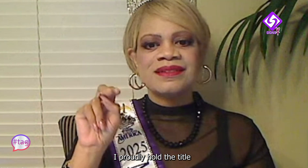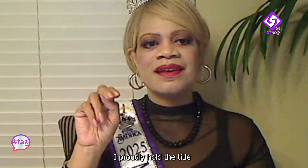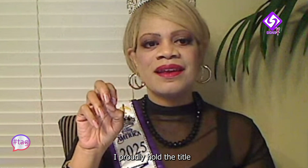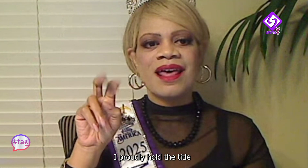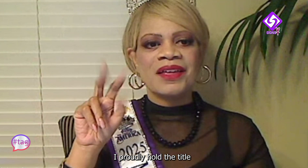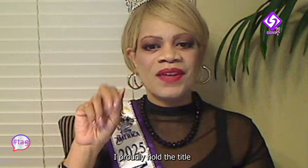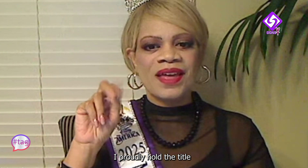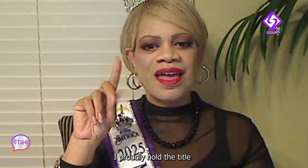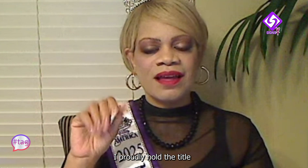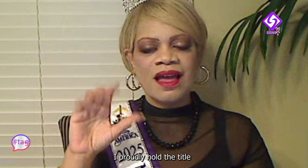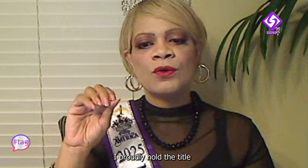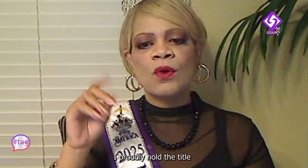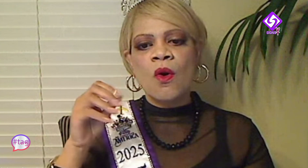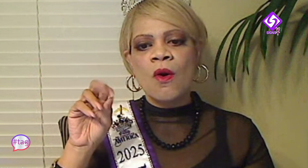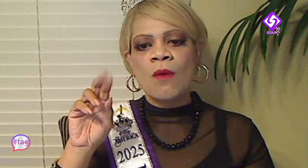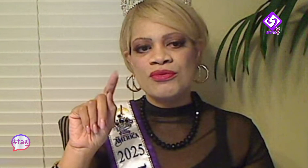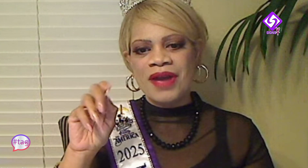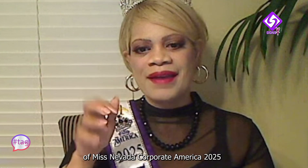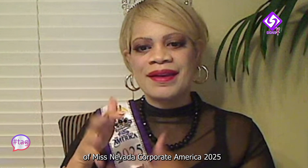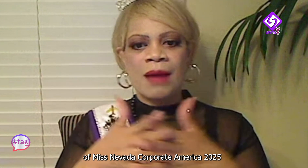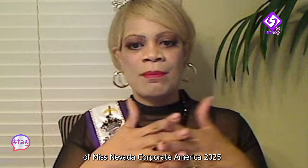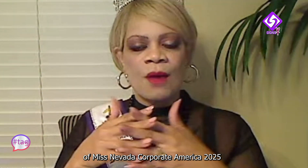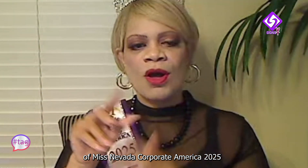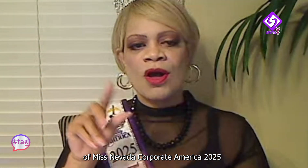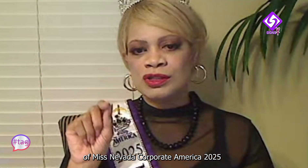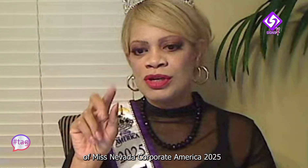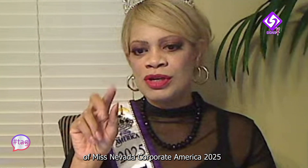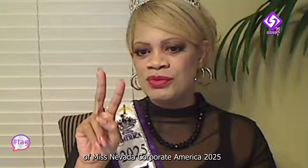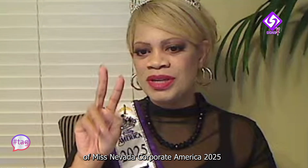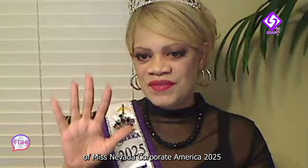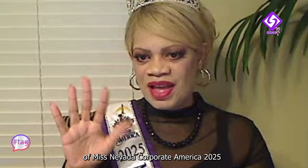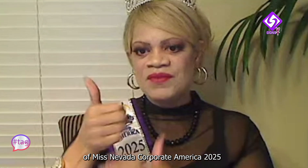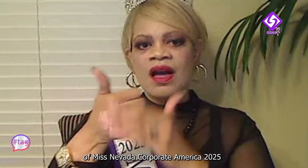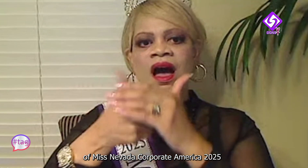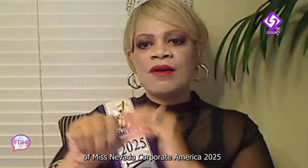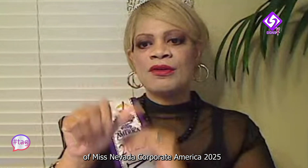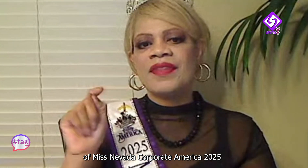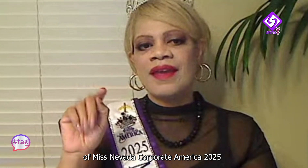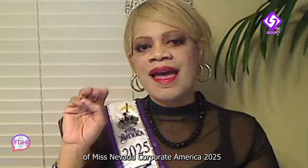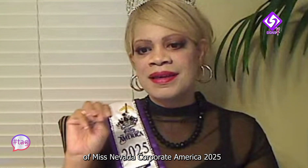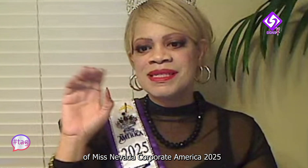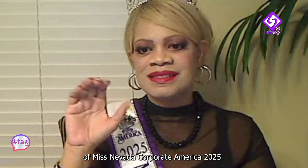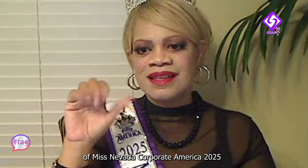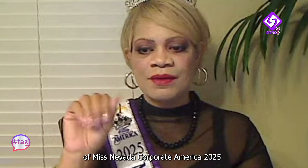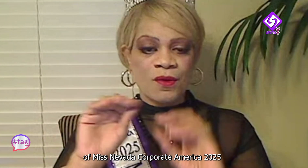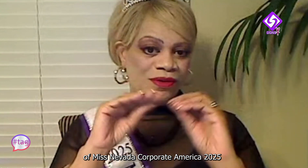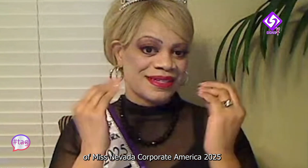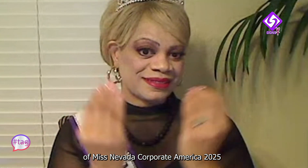I proudly hold the title of Ms.Nevada Corporate America